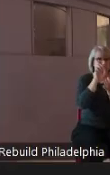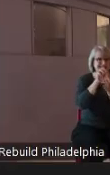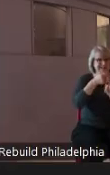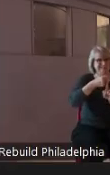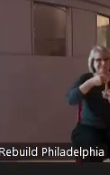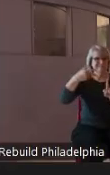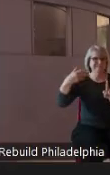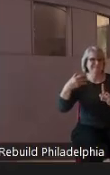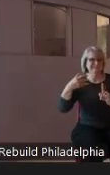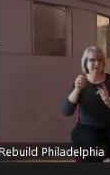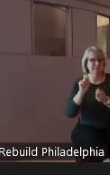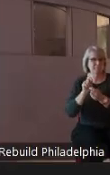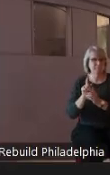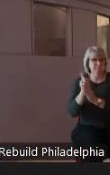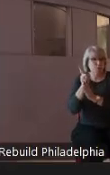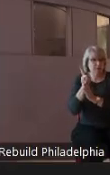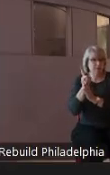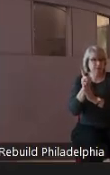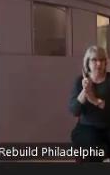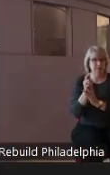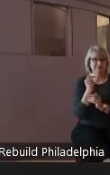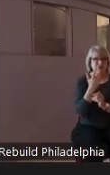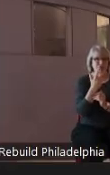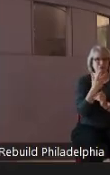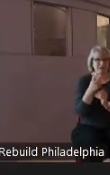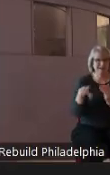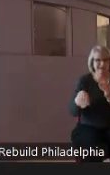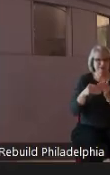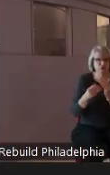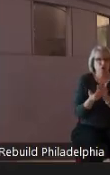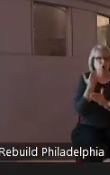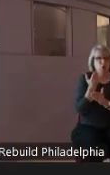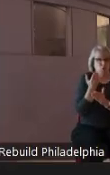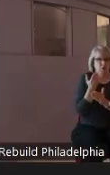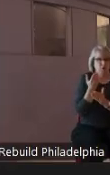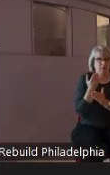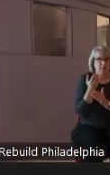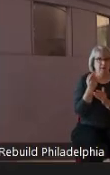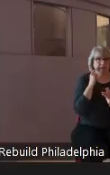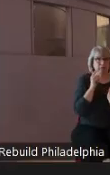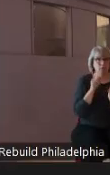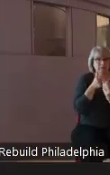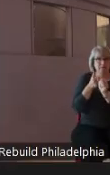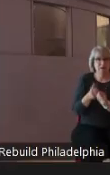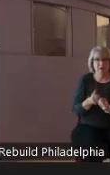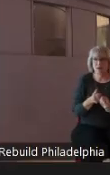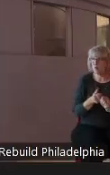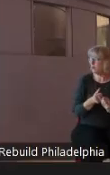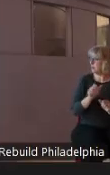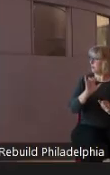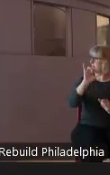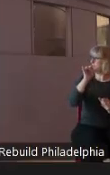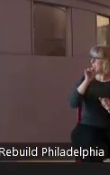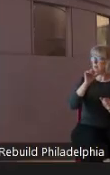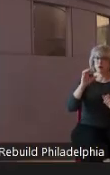detail in a moment. And then the 3 additions working clockwise from the big